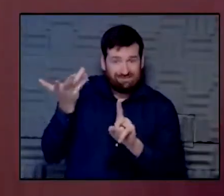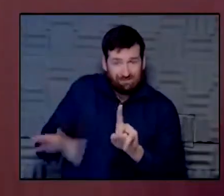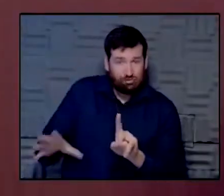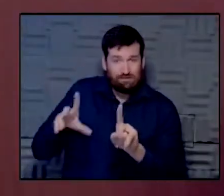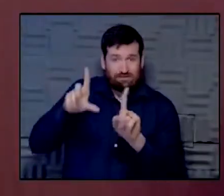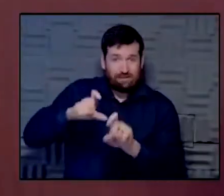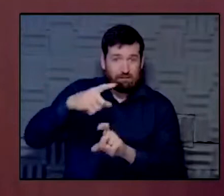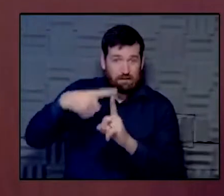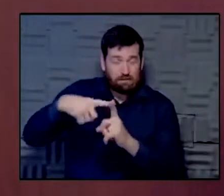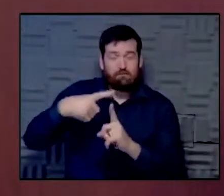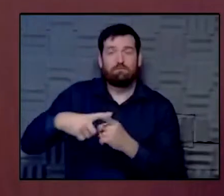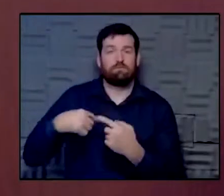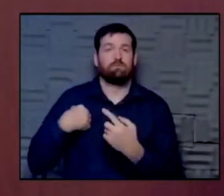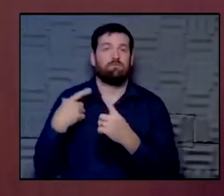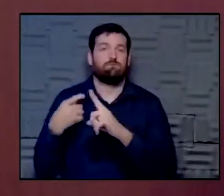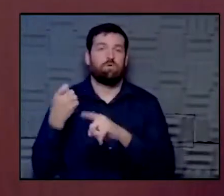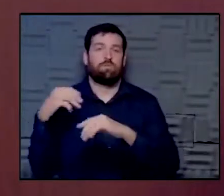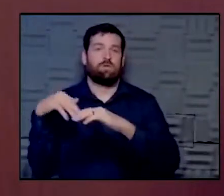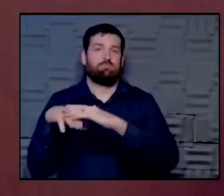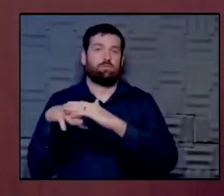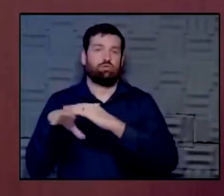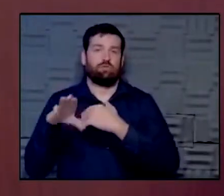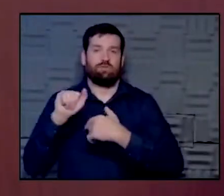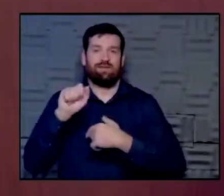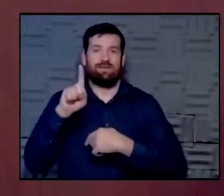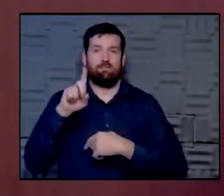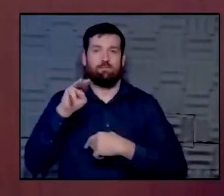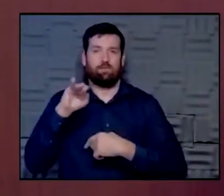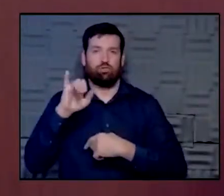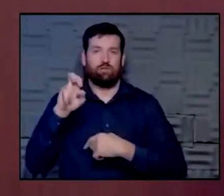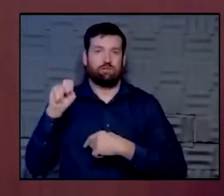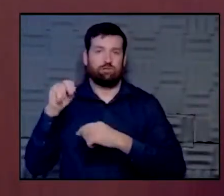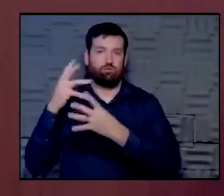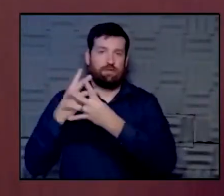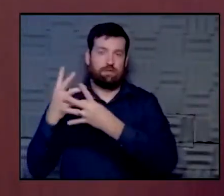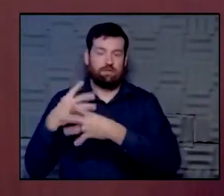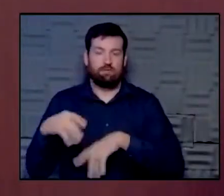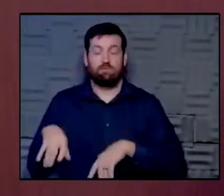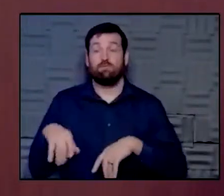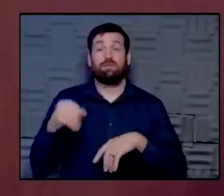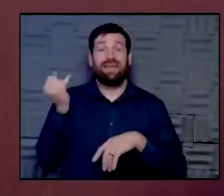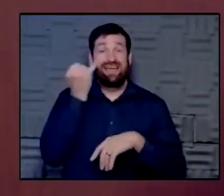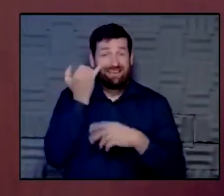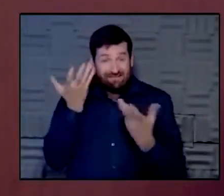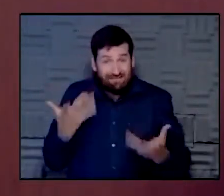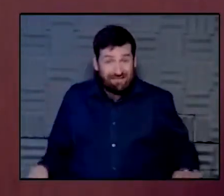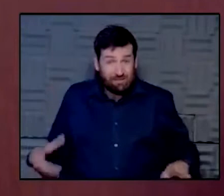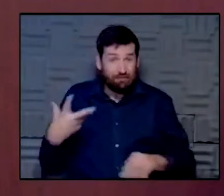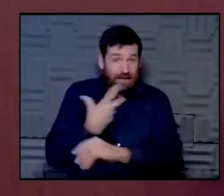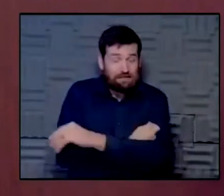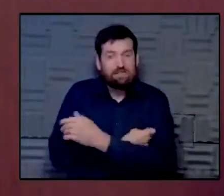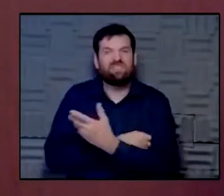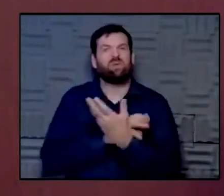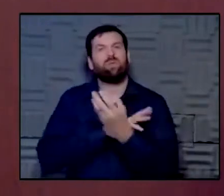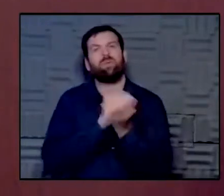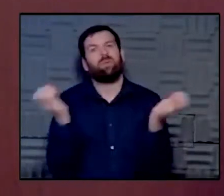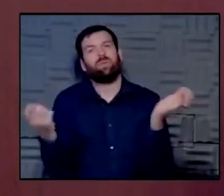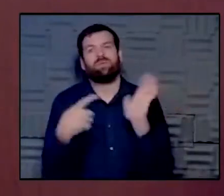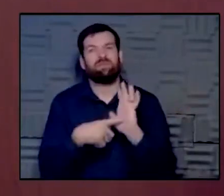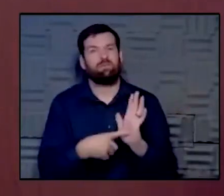the admissions screen, and they are, our vaccinated folks are typically coming in asymptomatic, which is what we would expect to